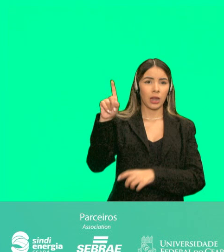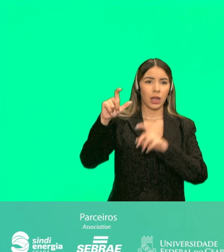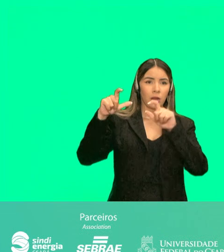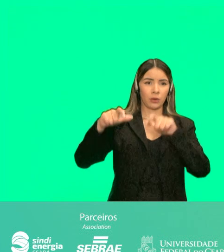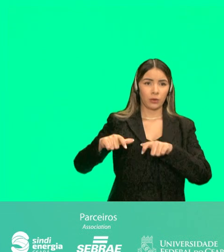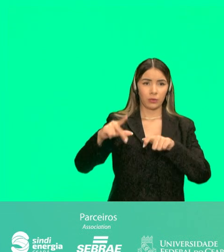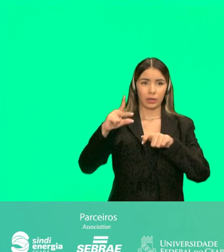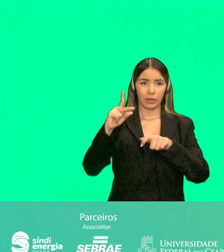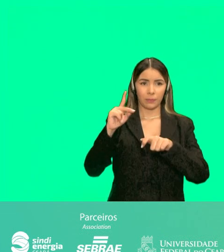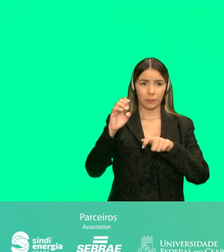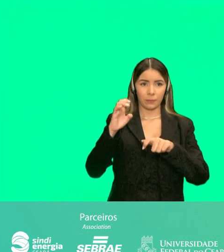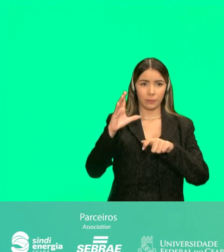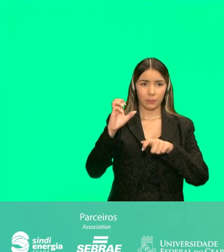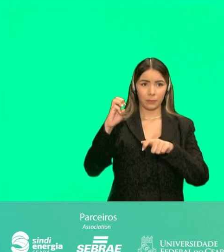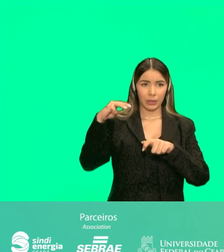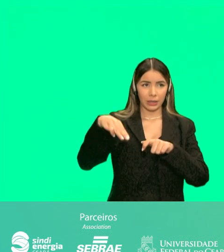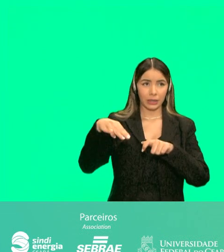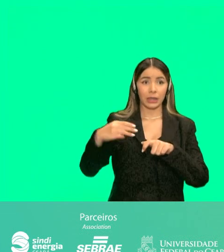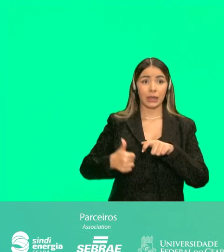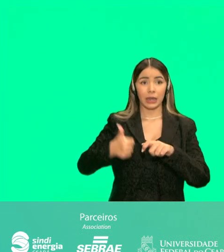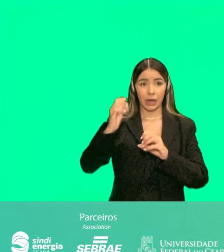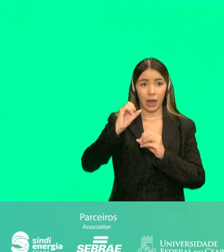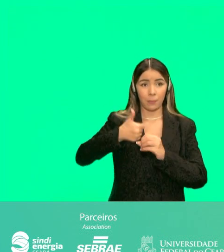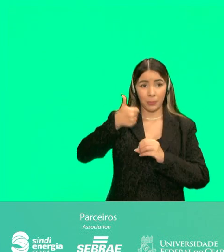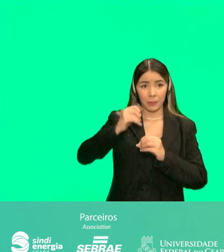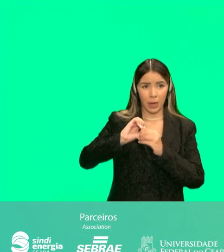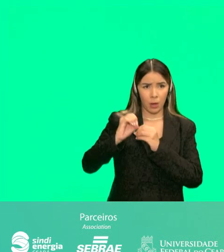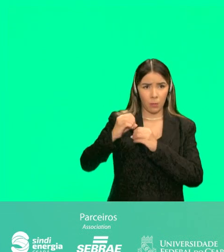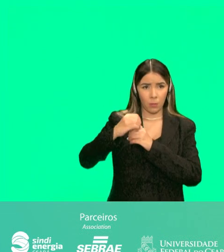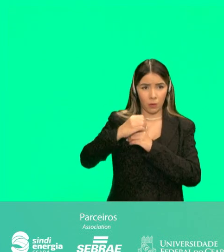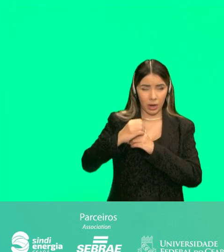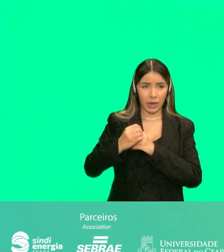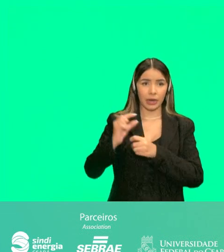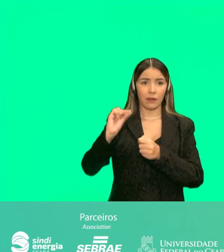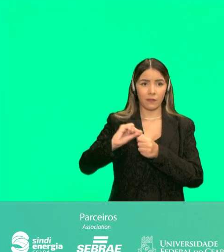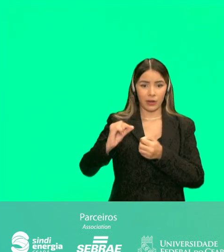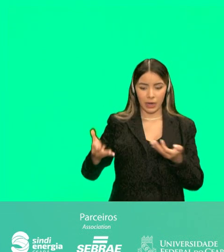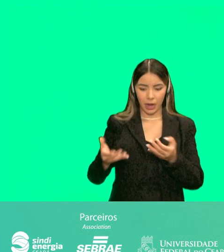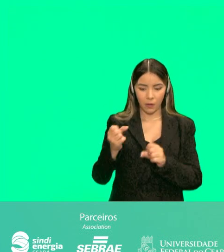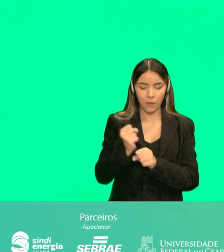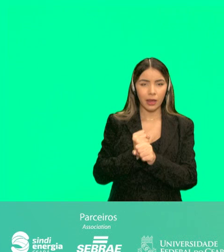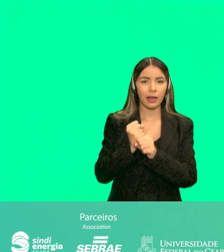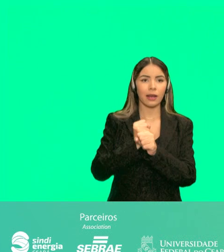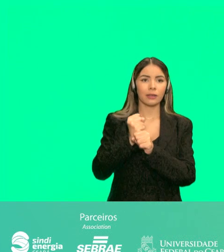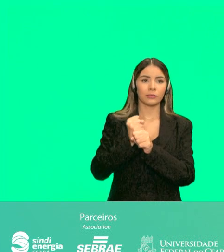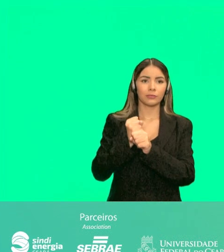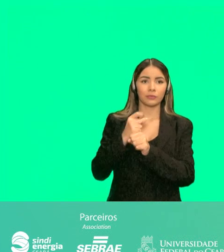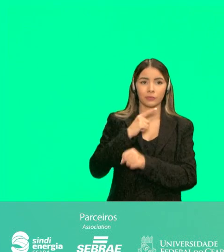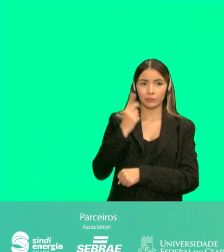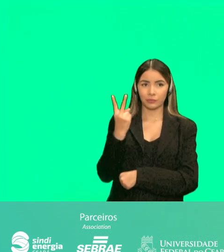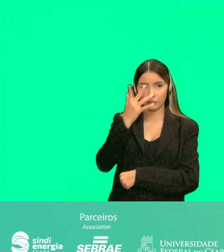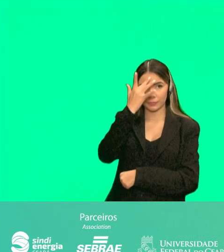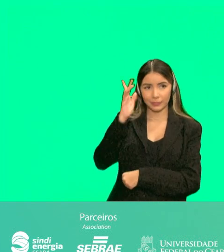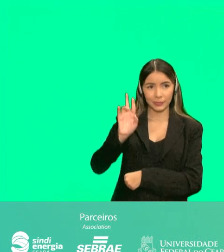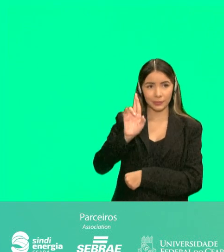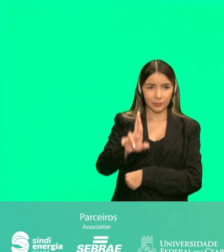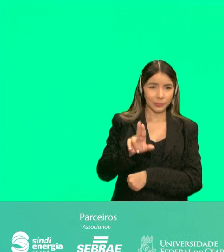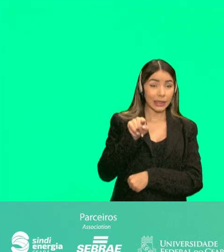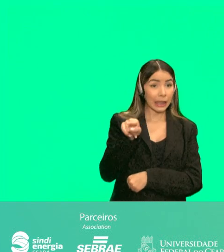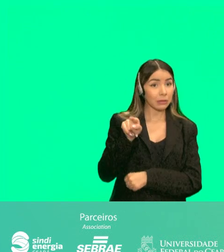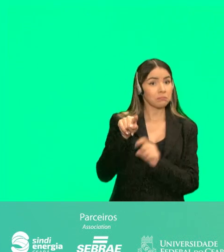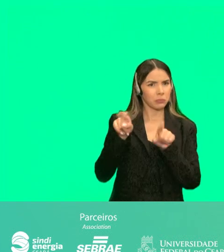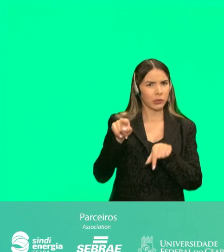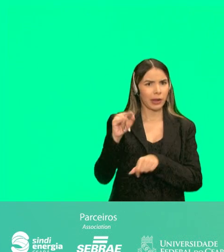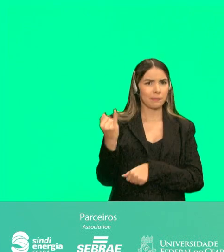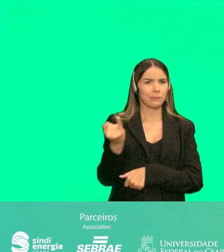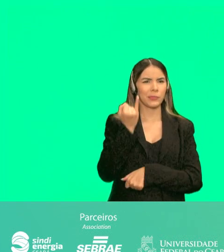de of hidrogênio vão ser Pecém, produzidas esse ano. Caio está aqui, o Diego with está aqui da EDP EDP, representando and it's esse been an importante honor projeto.